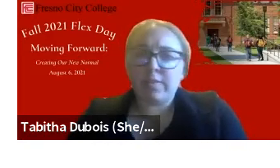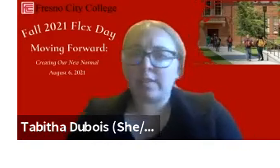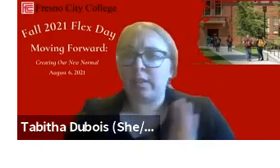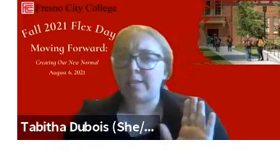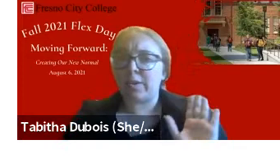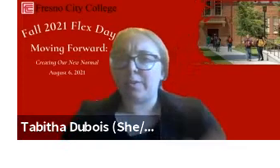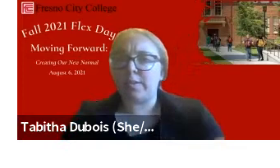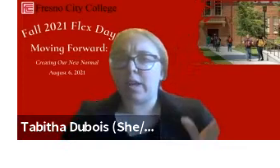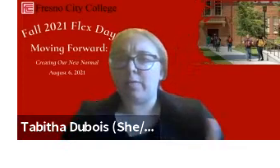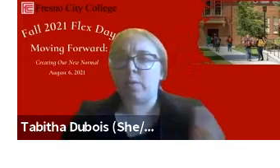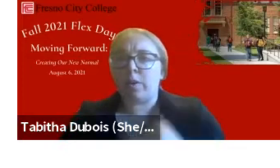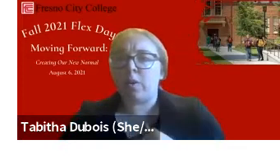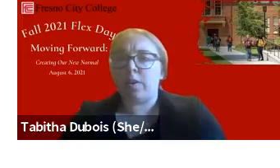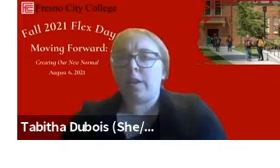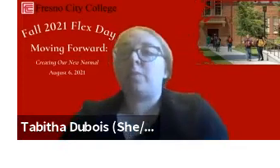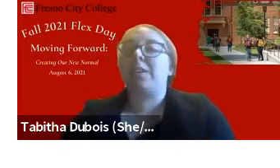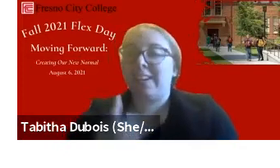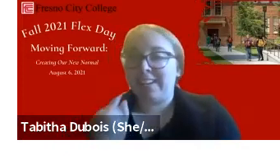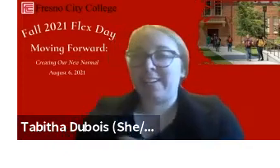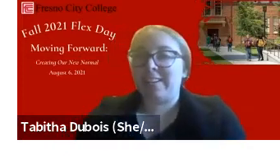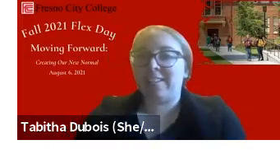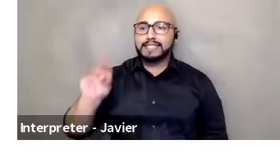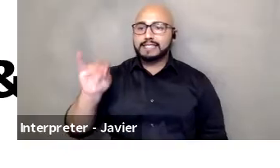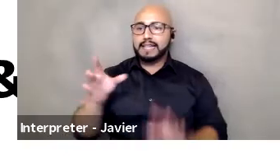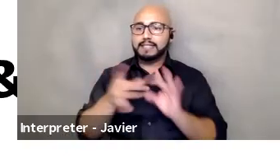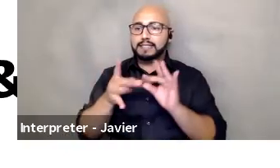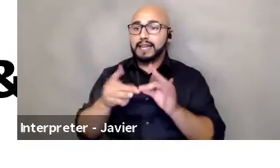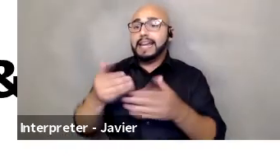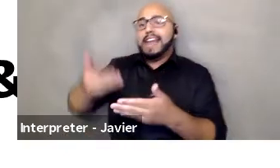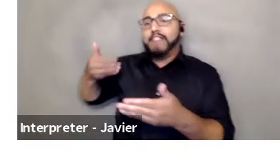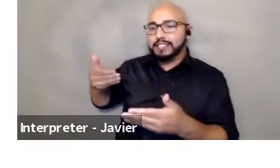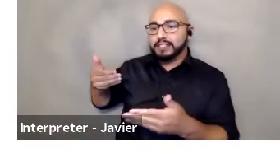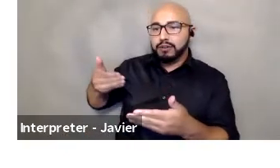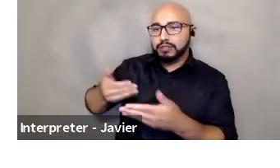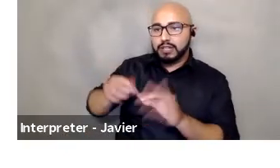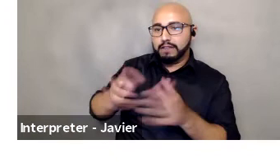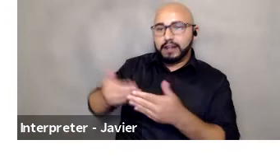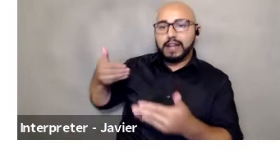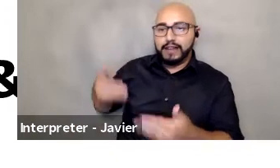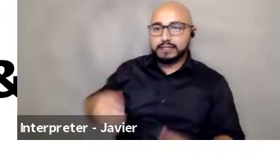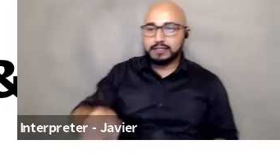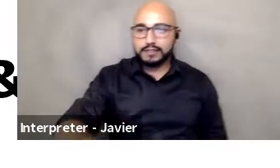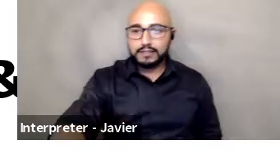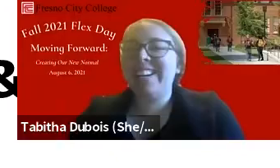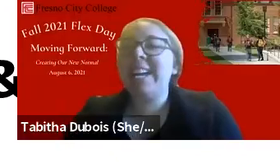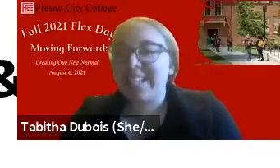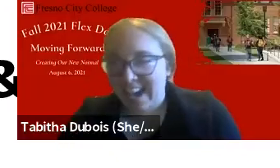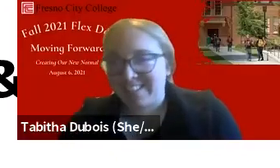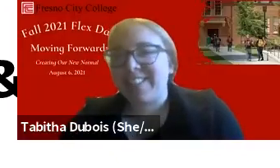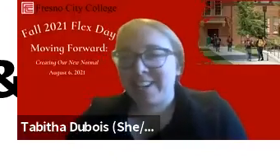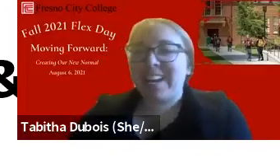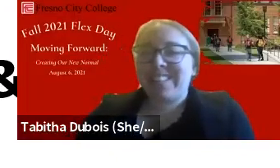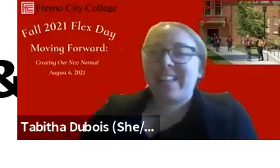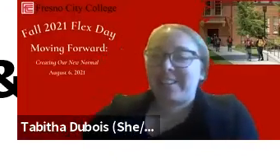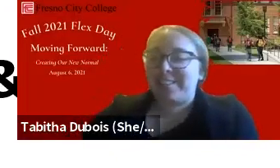I believe that's the last on this slide if we want to go into this. And this is Nancy saying in advance, though, to clarify, in advance.